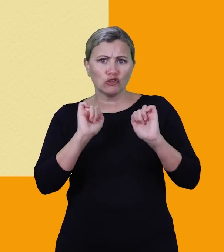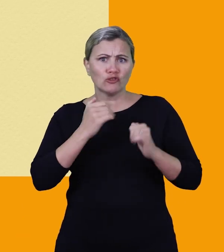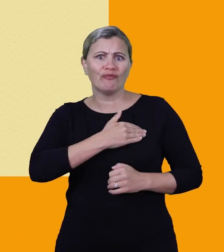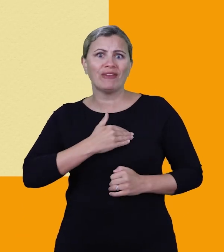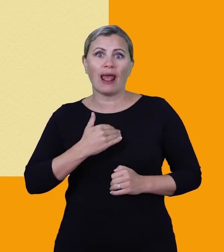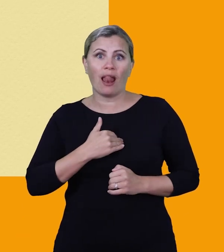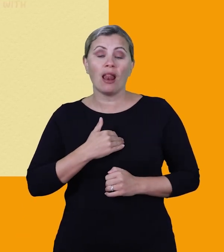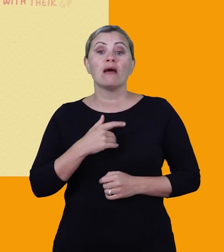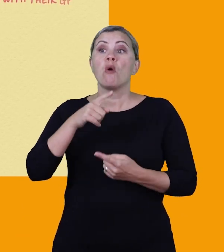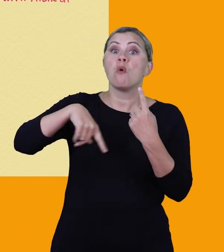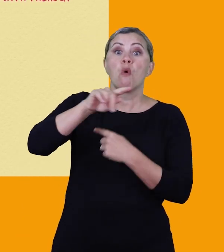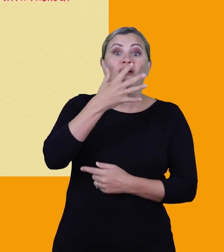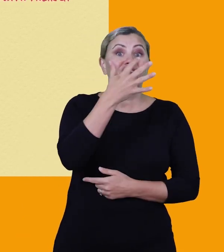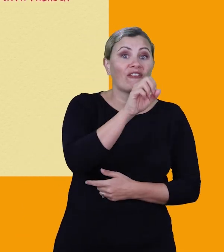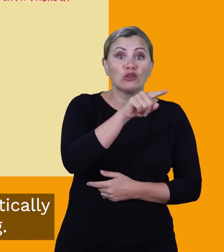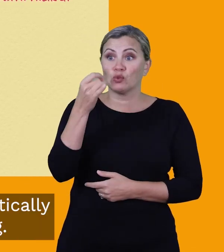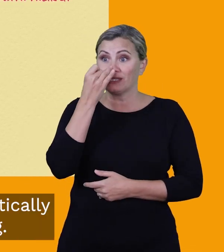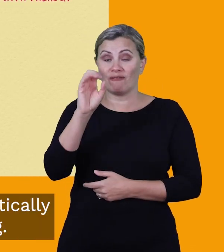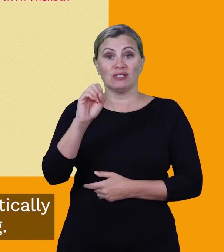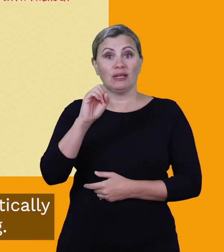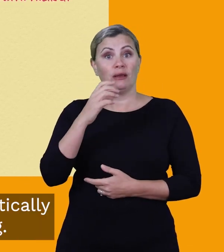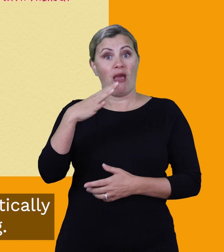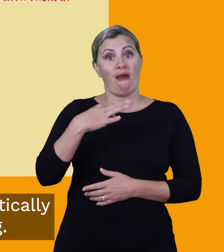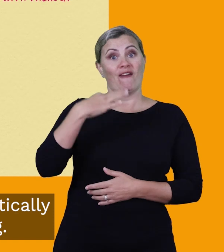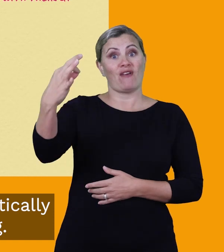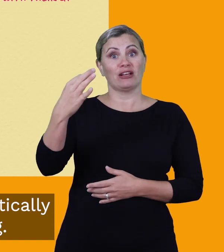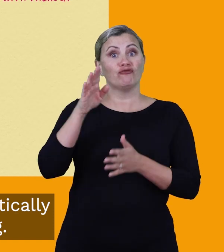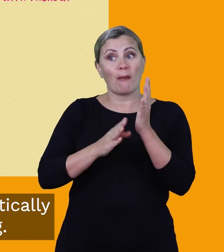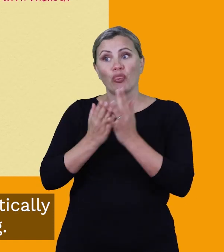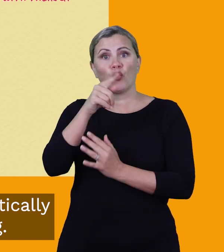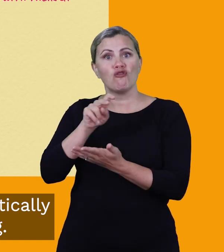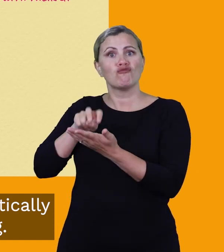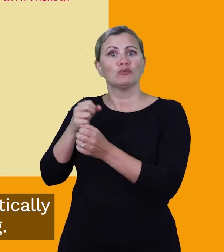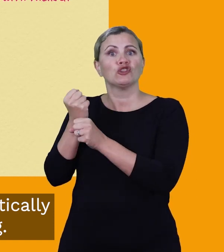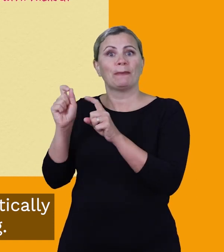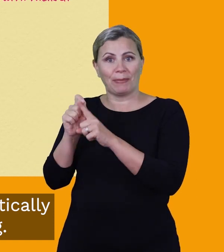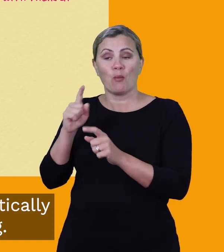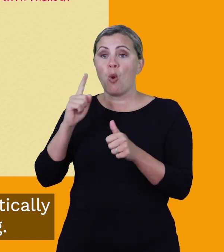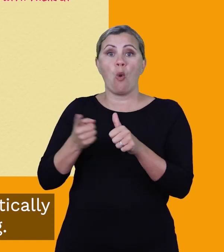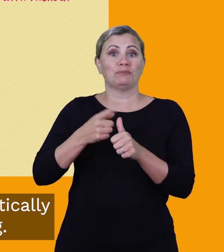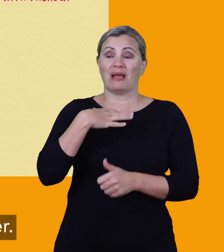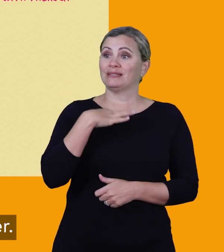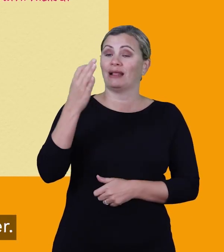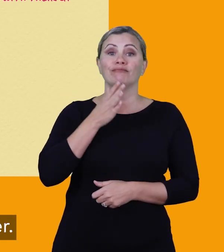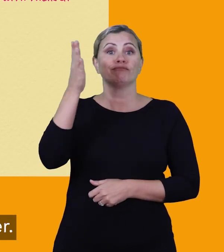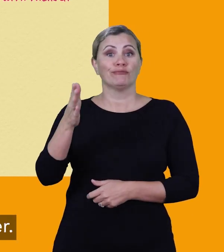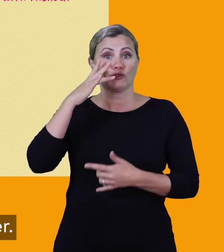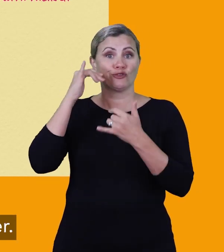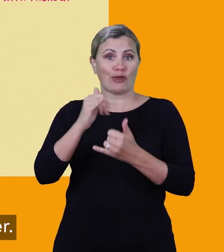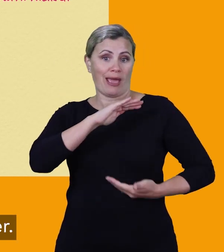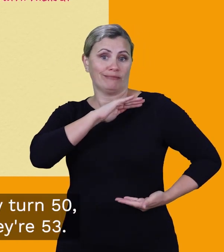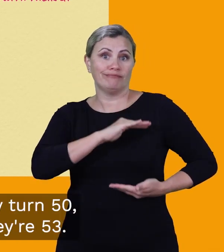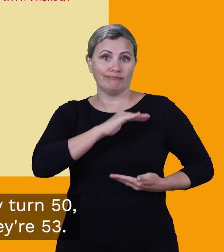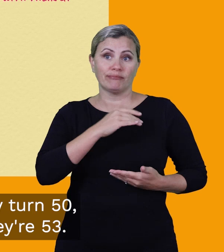Everyone aged 50 to 70 who is registered as female with their GP is automatically invited to breast screening. Invitations are sent